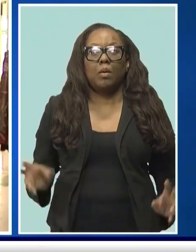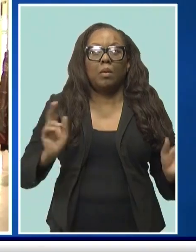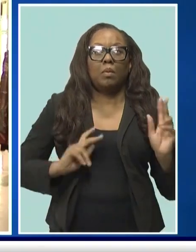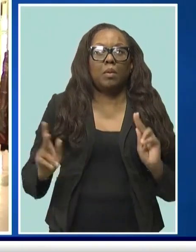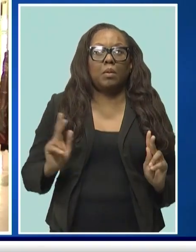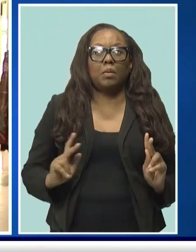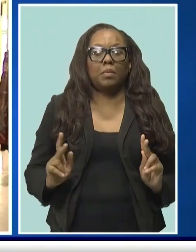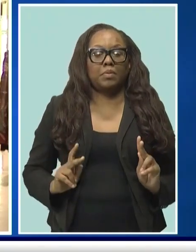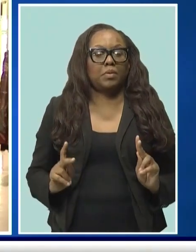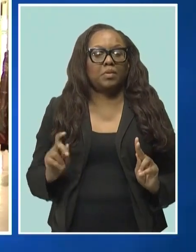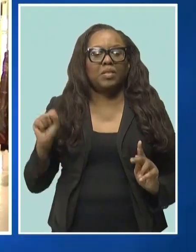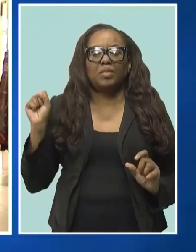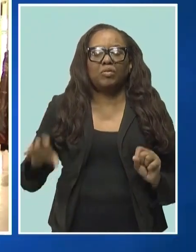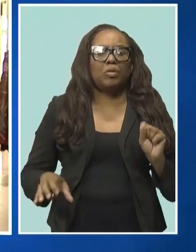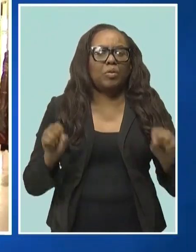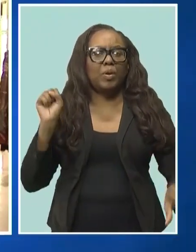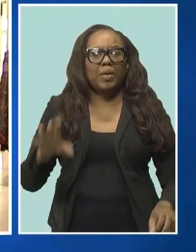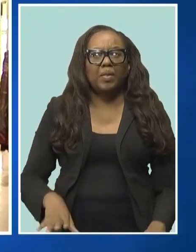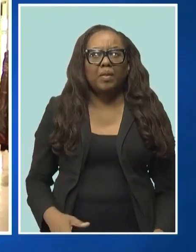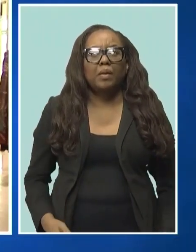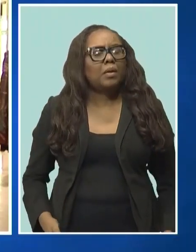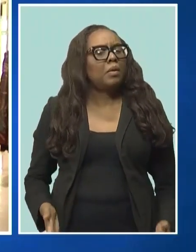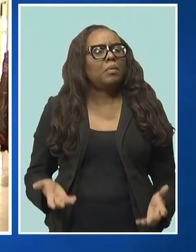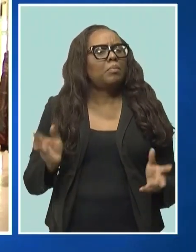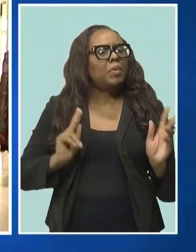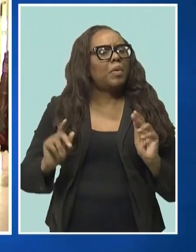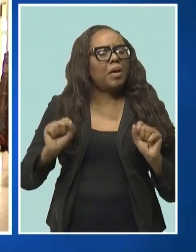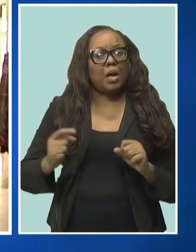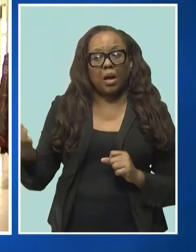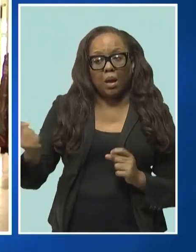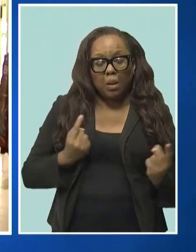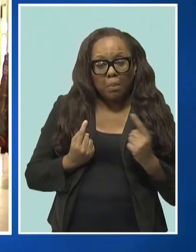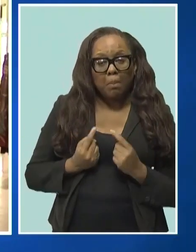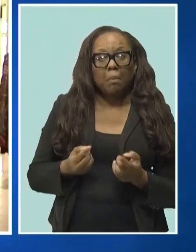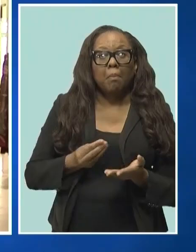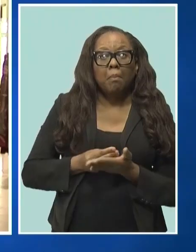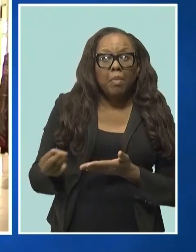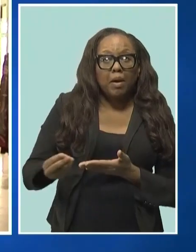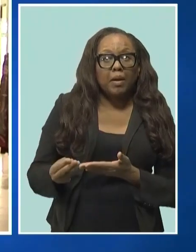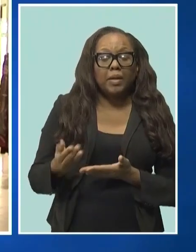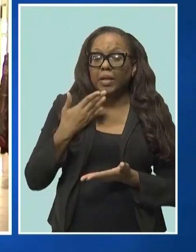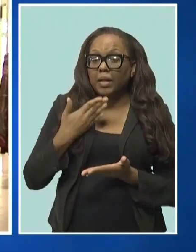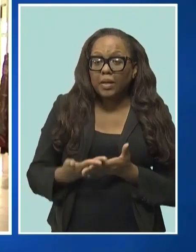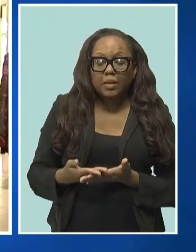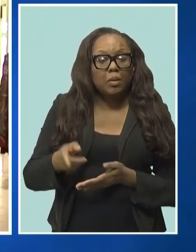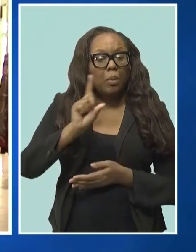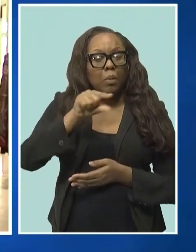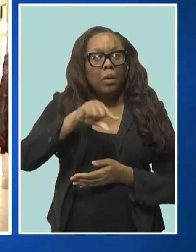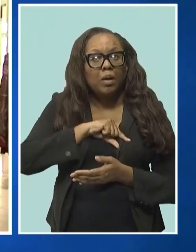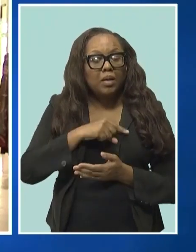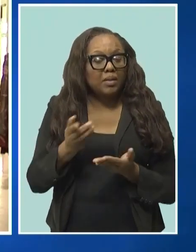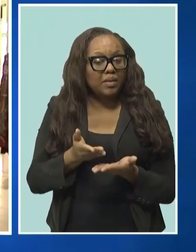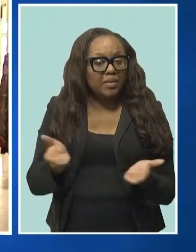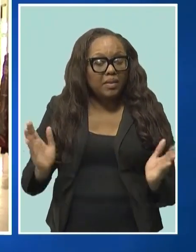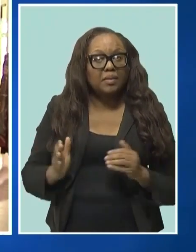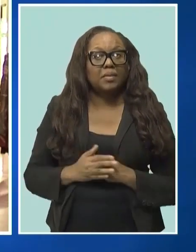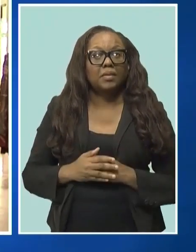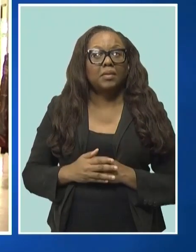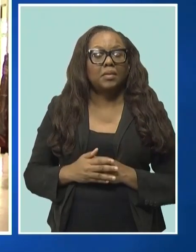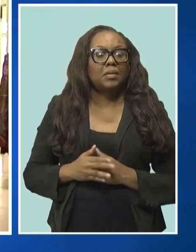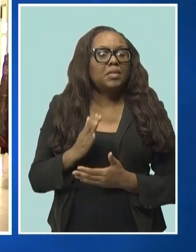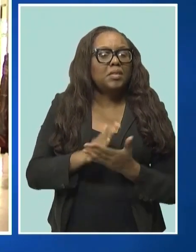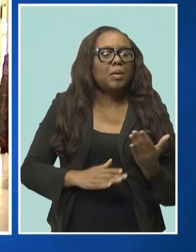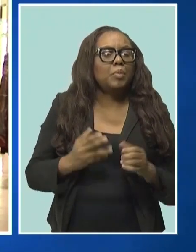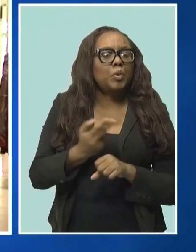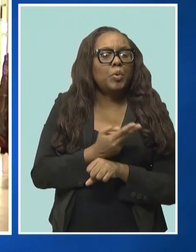for people to buy items at reduced prices, quality items, unusual items, and also, as I said before,